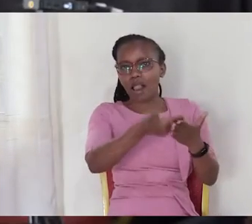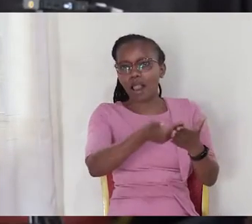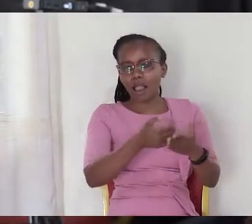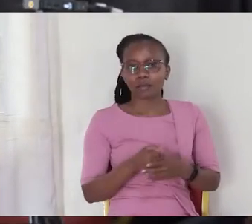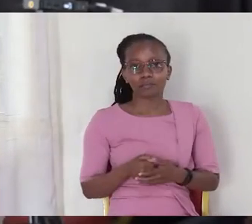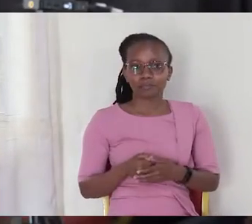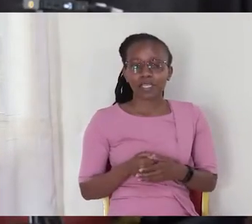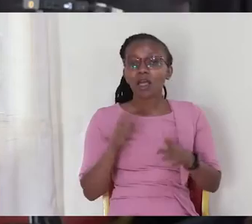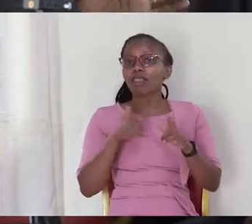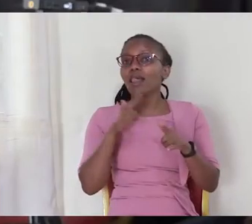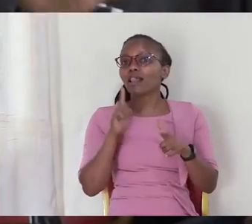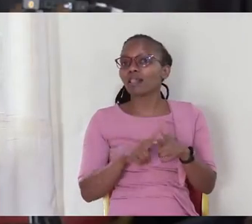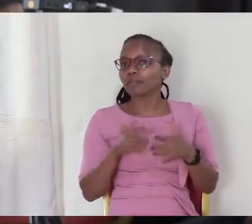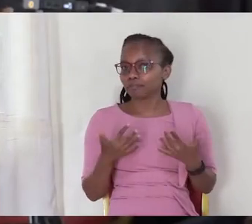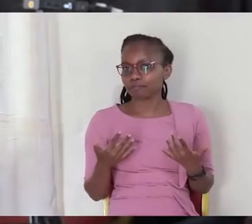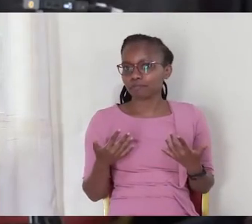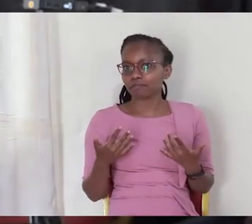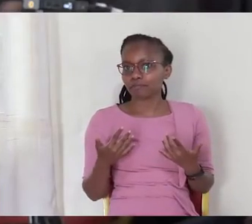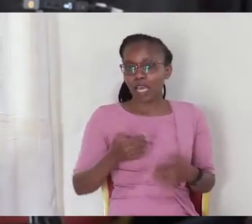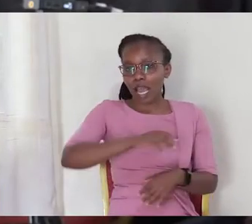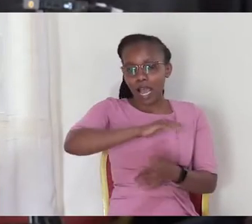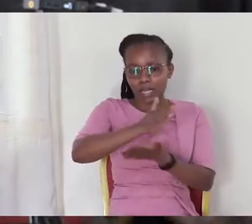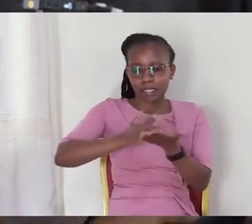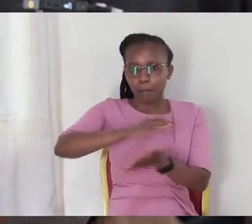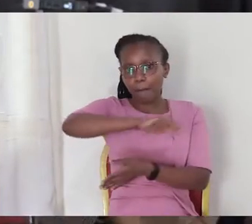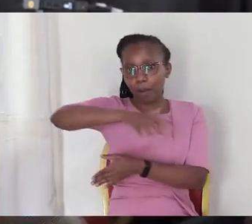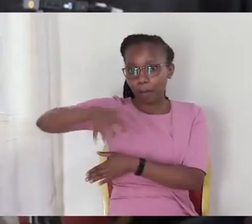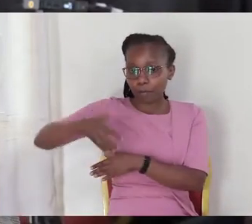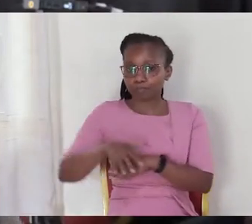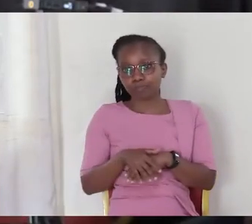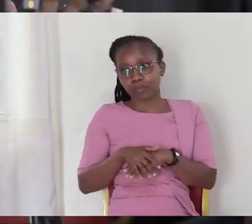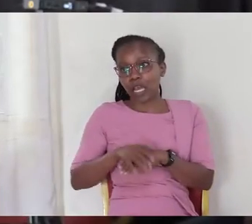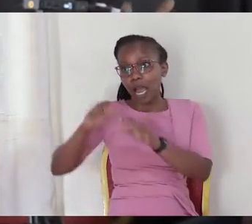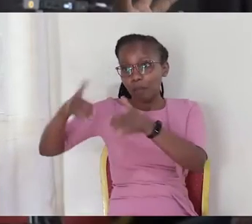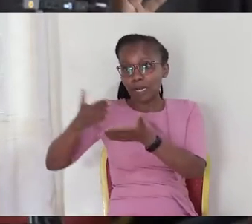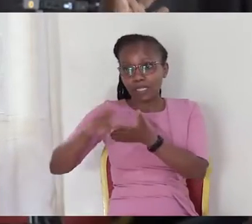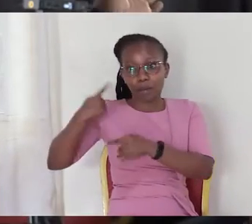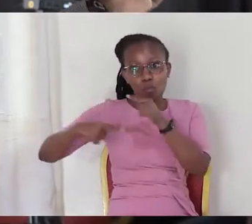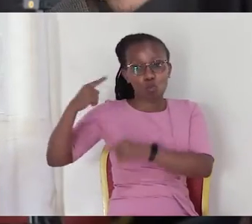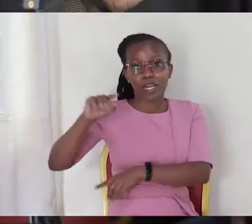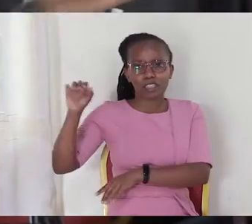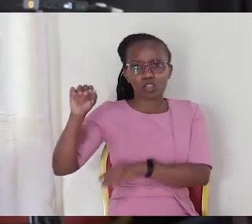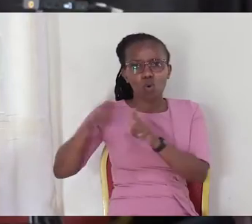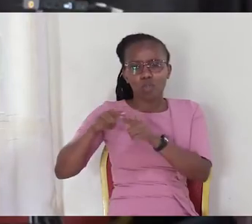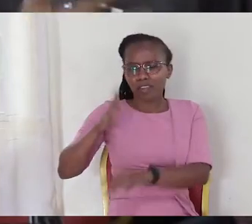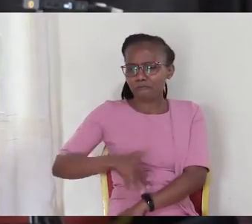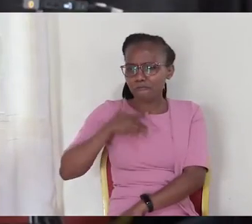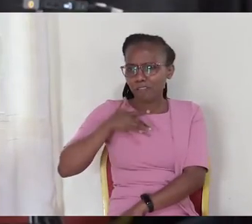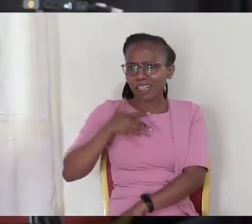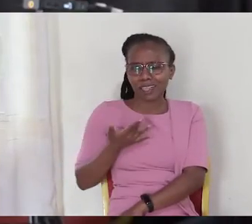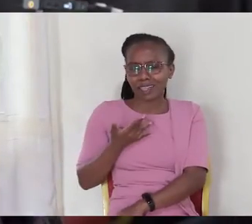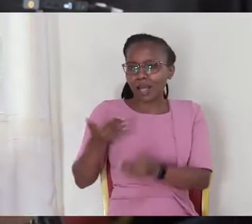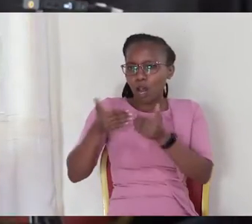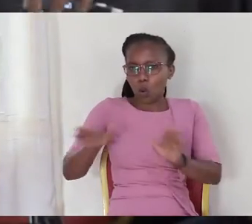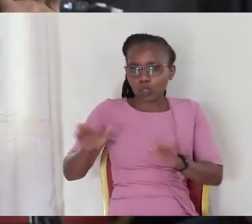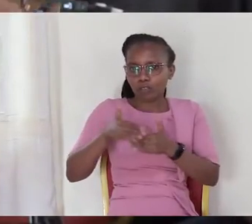which means then, if certain constituencies or parties don't win, they feel like they will have lost for the next